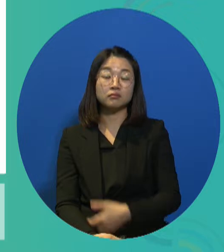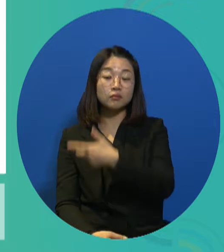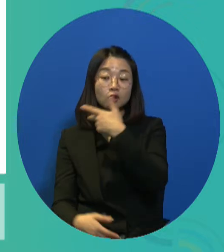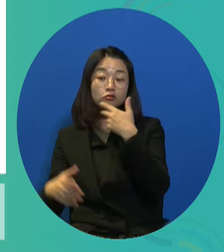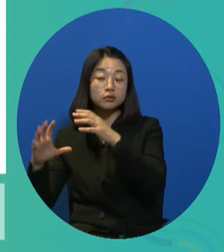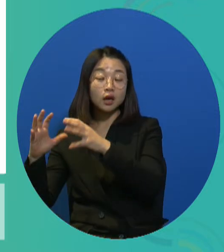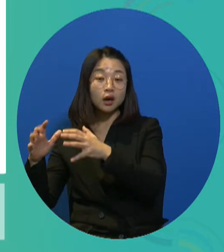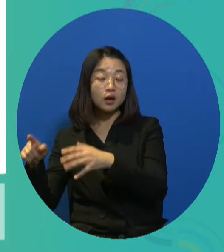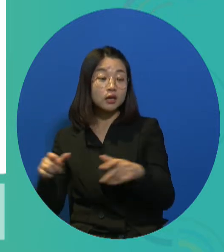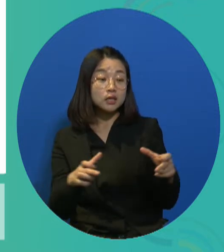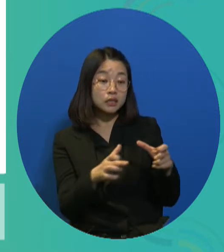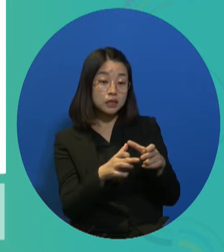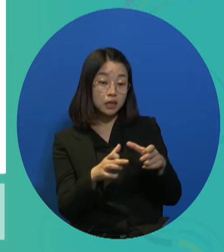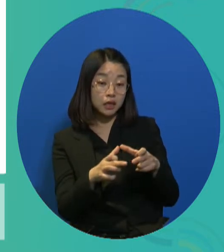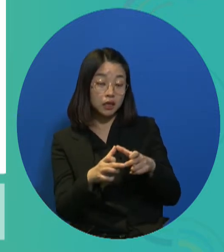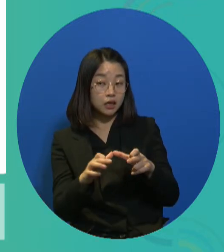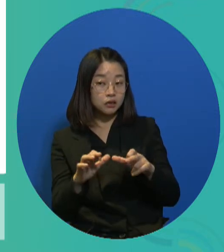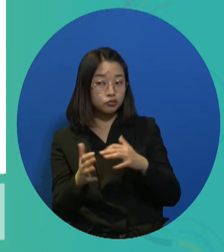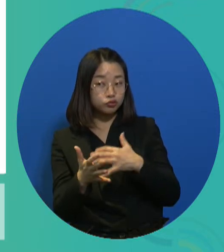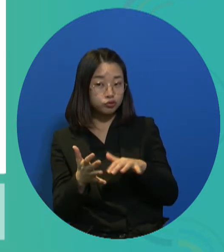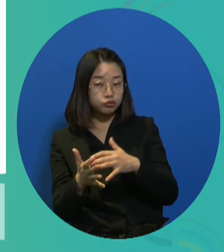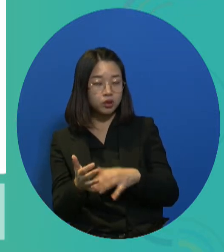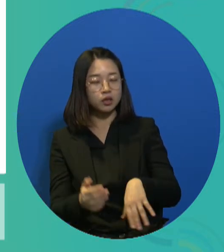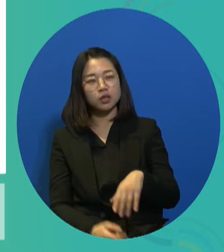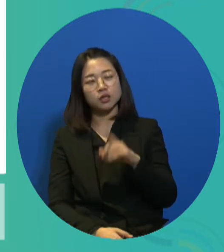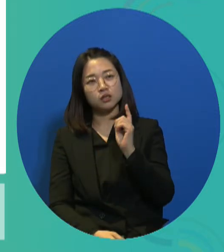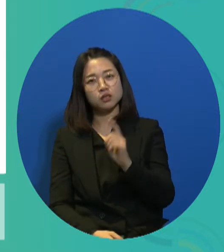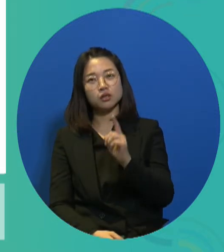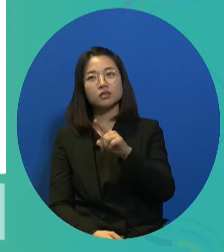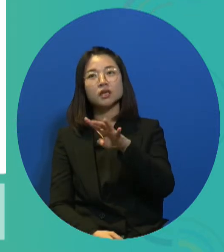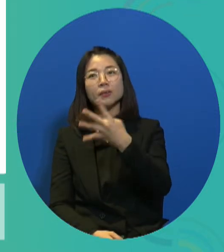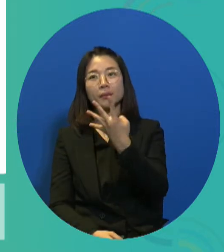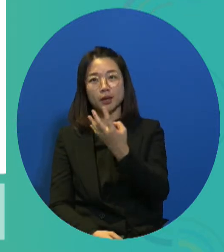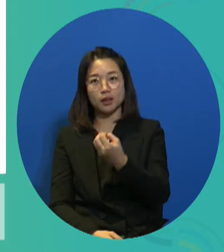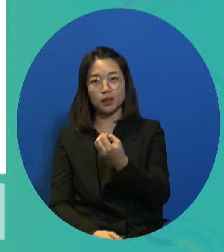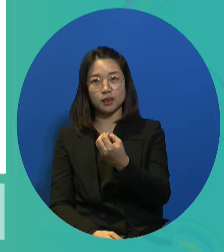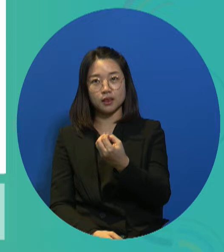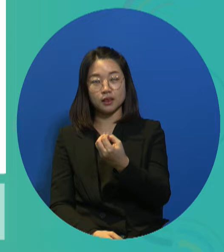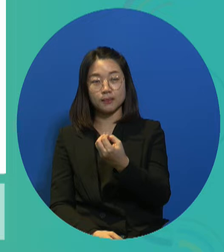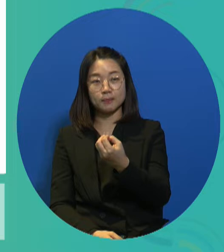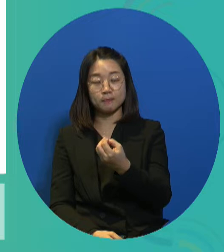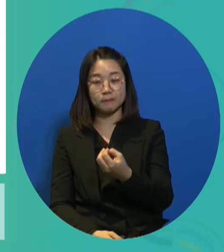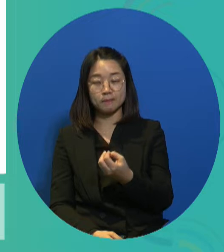people is around 14.1 million, and we still have almost